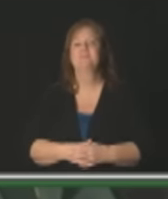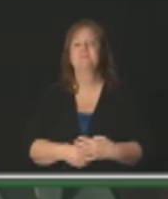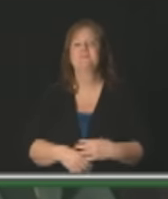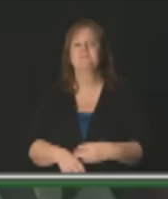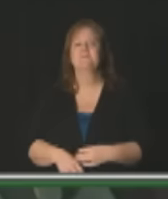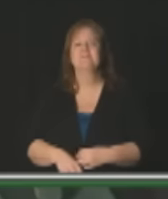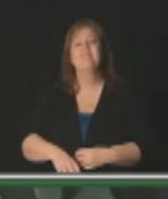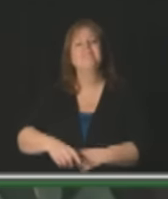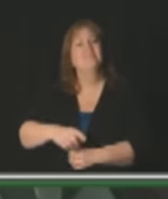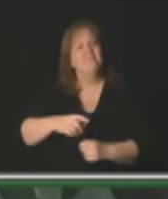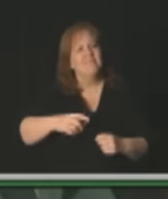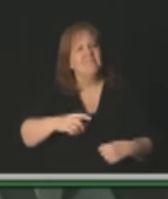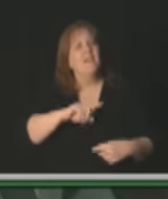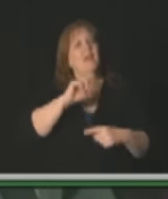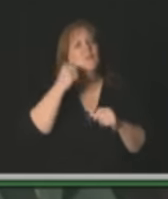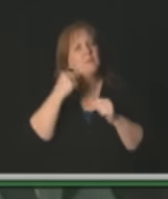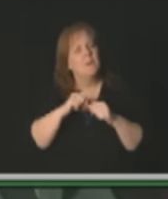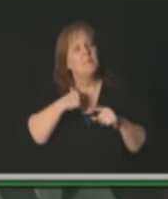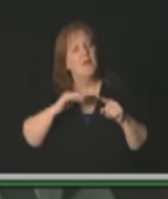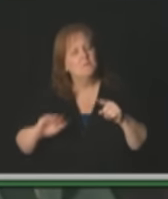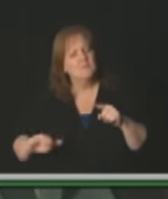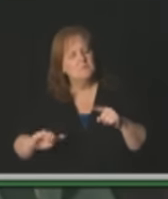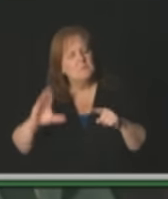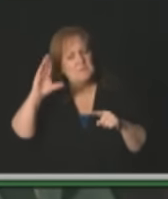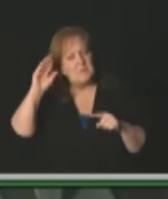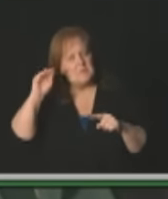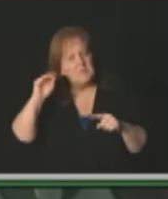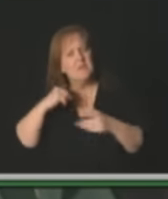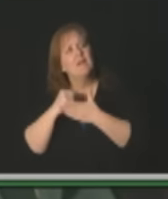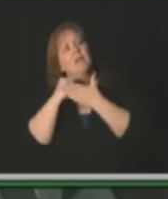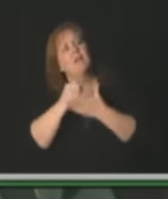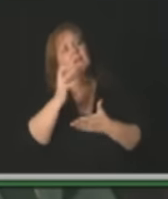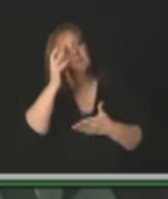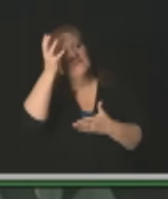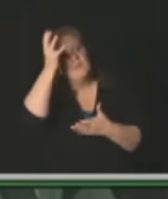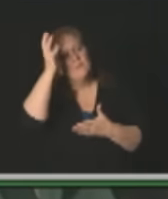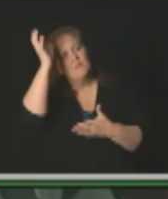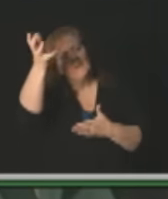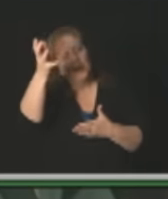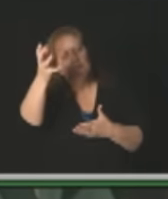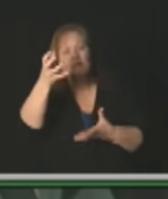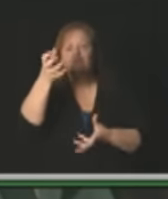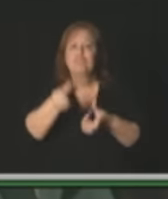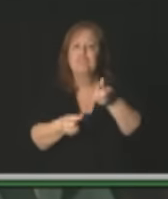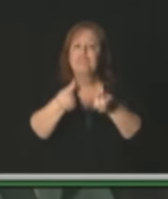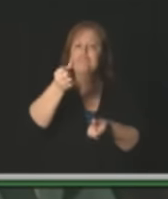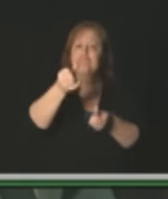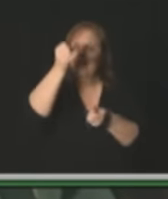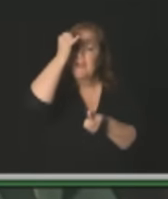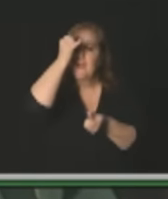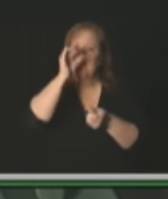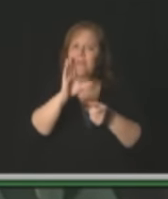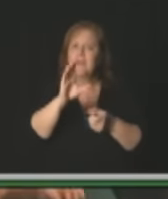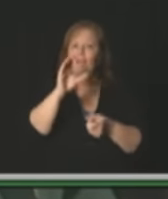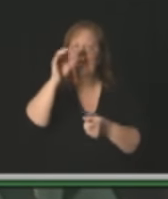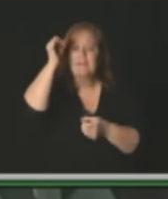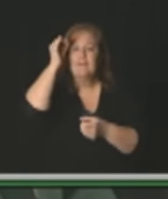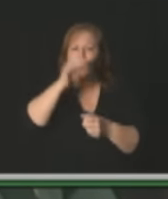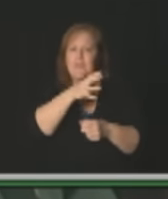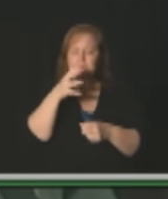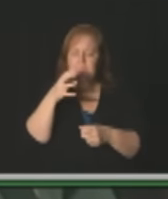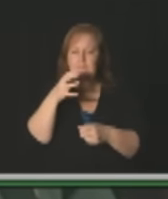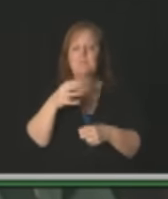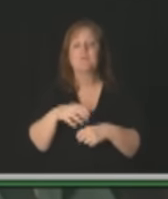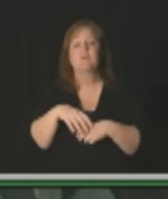my childhood when I helped my uncle and my granddad milk cows on their dairy farm. I'd meet my uncle